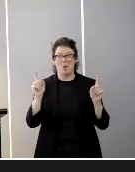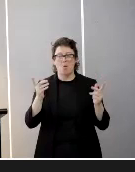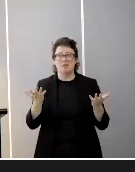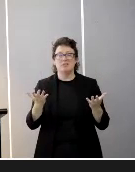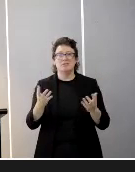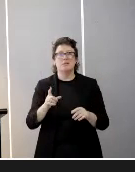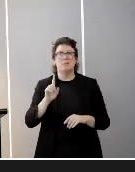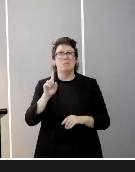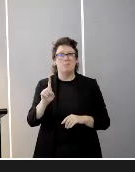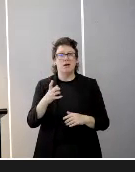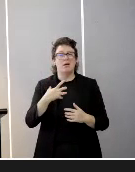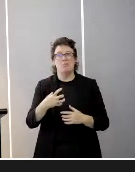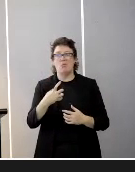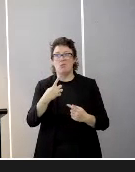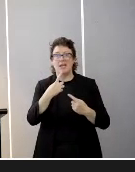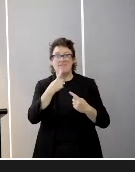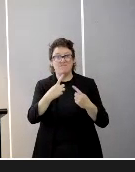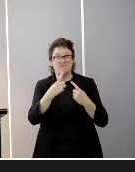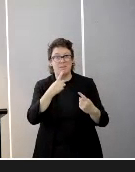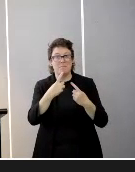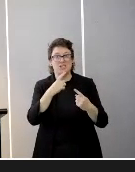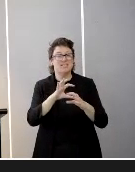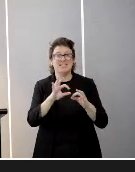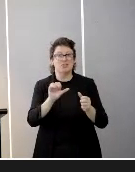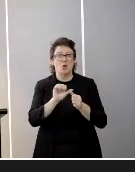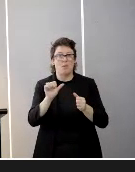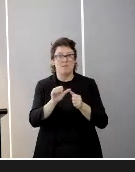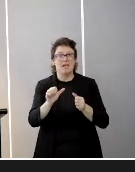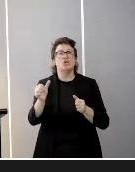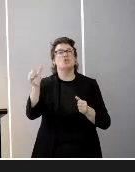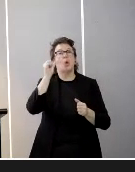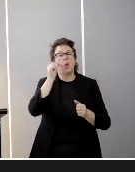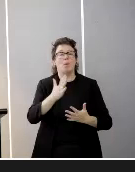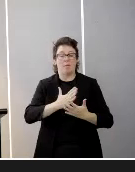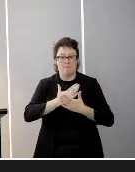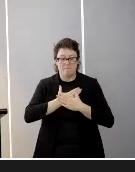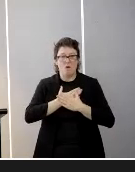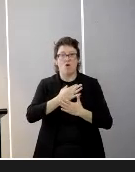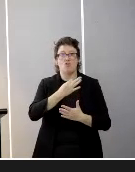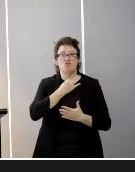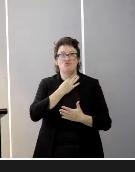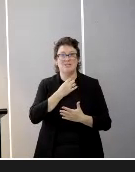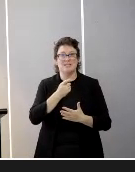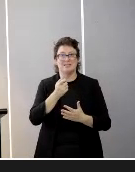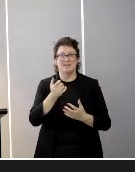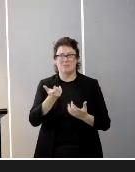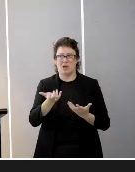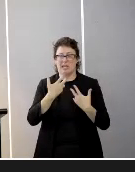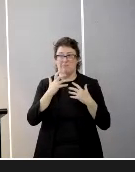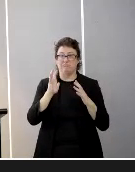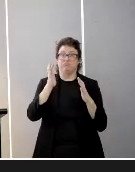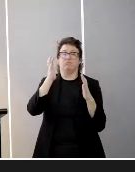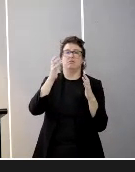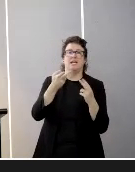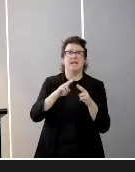And also, sometimes more information is not better. So knowing your particular risk might freak you out if you're a high